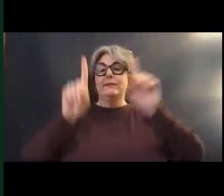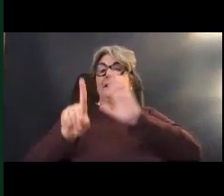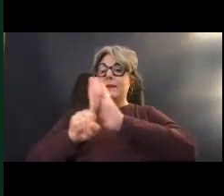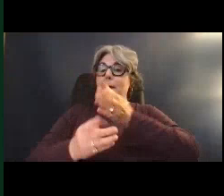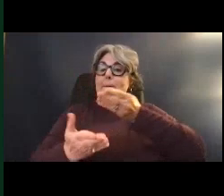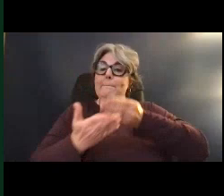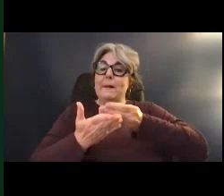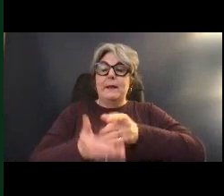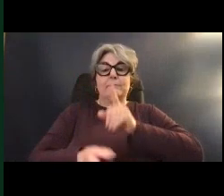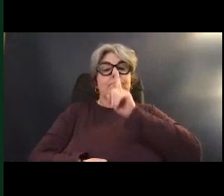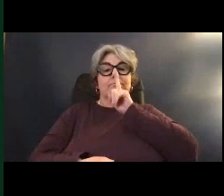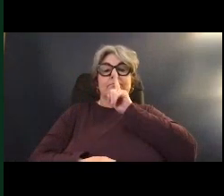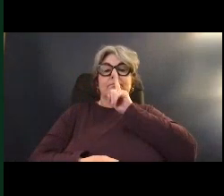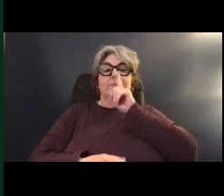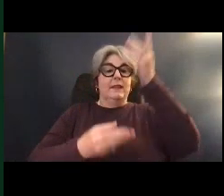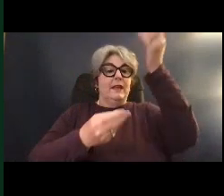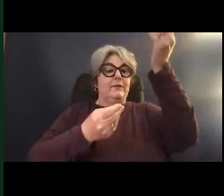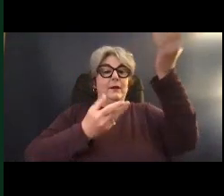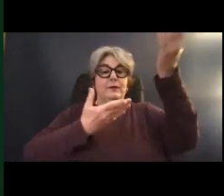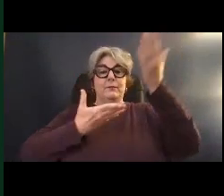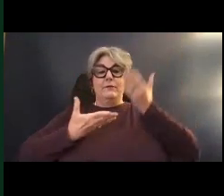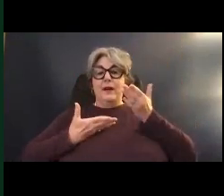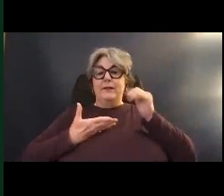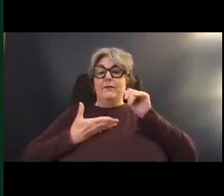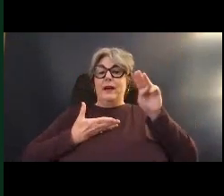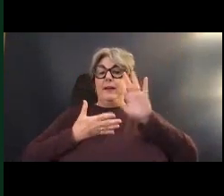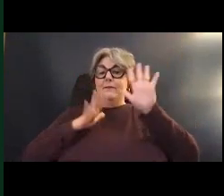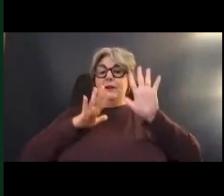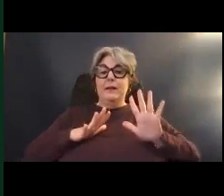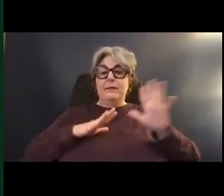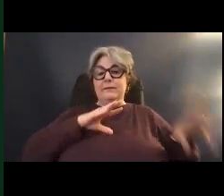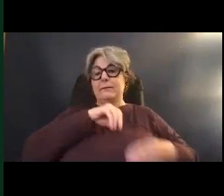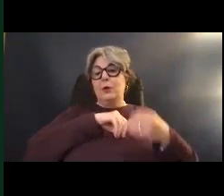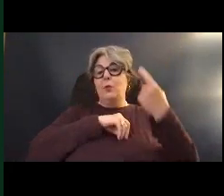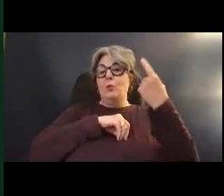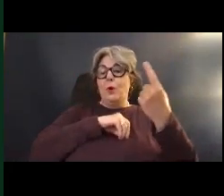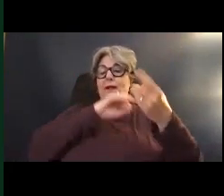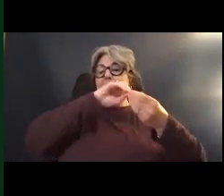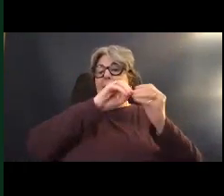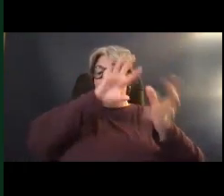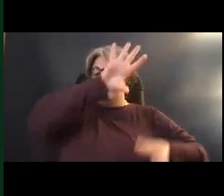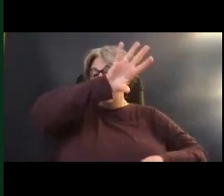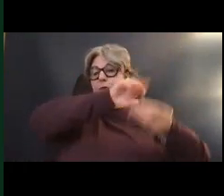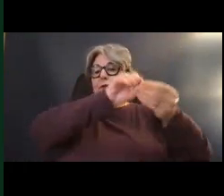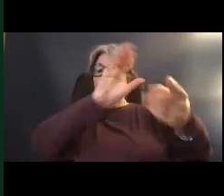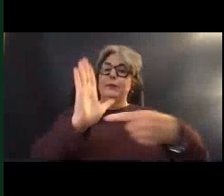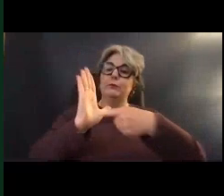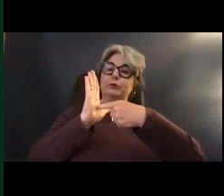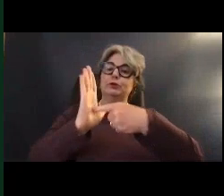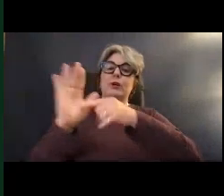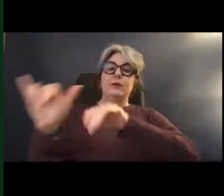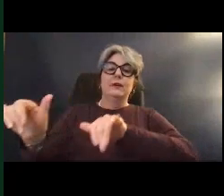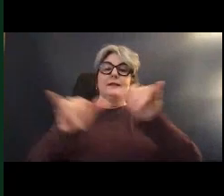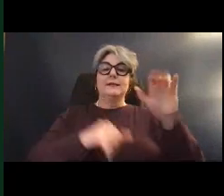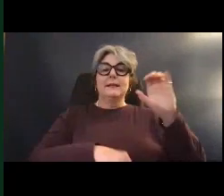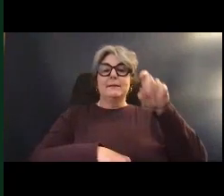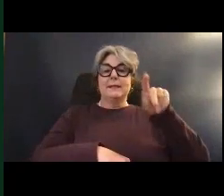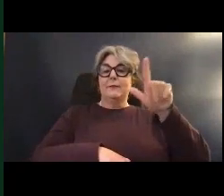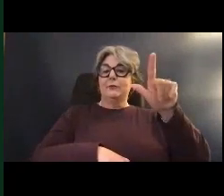monetary amounts. Information provided to Aim for Climate will be rolled into one monetary figure for announcement, as was done at